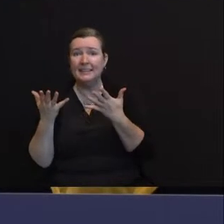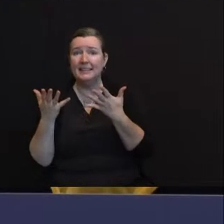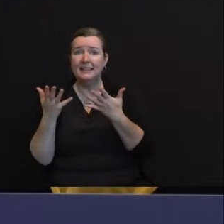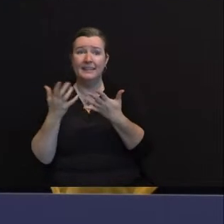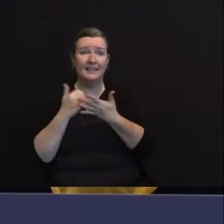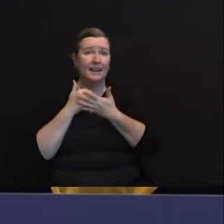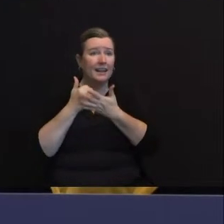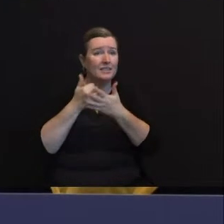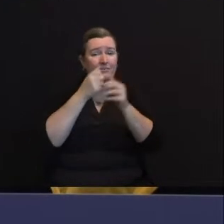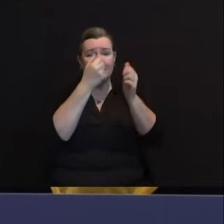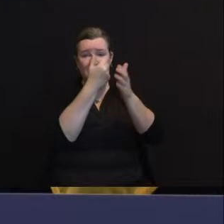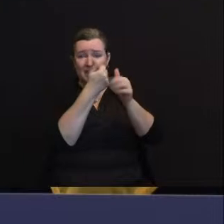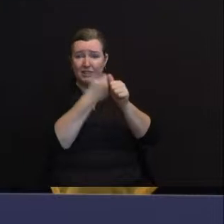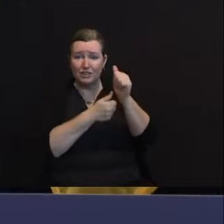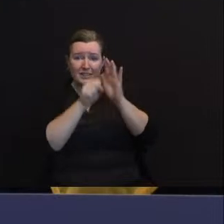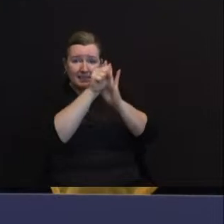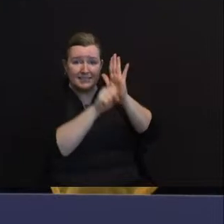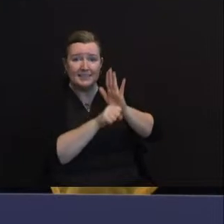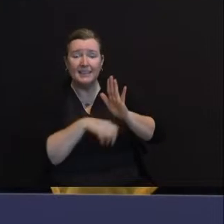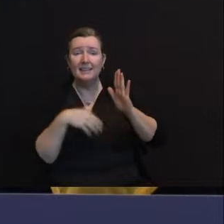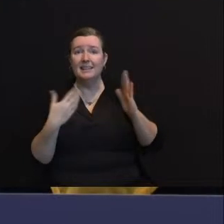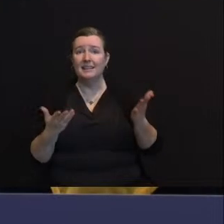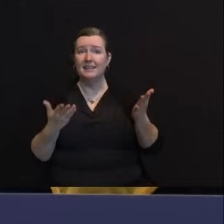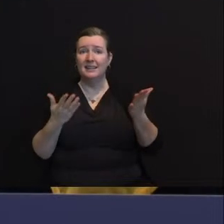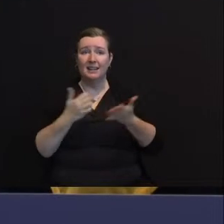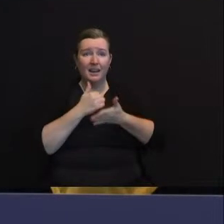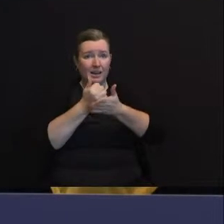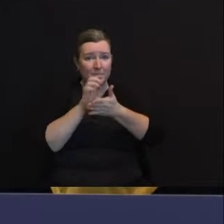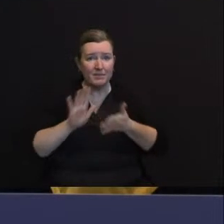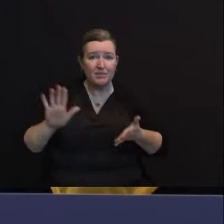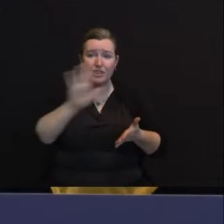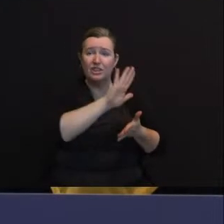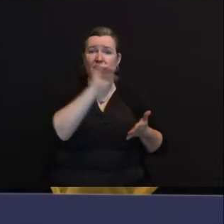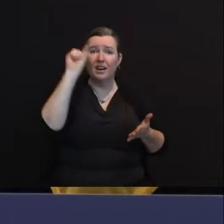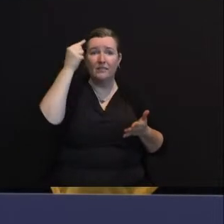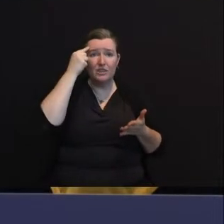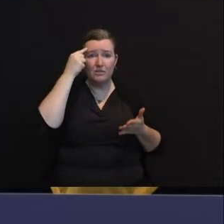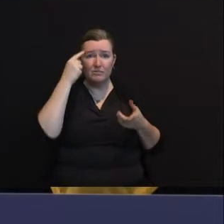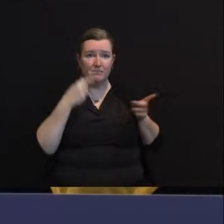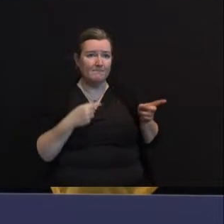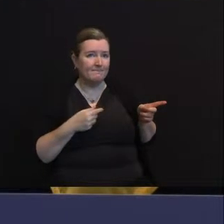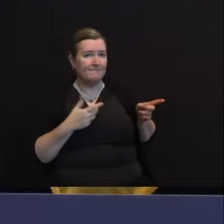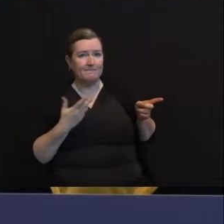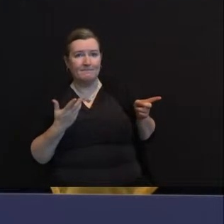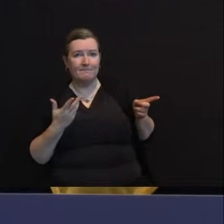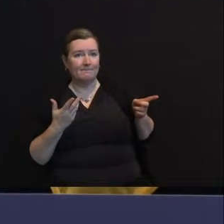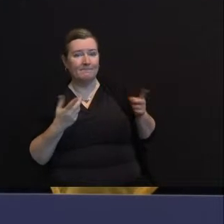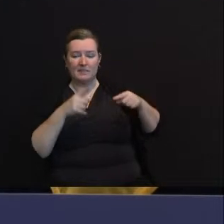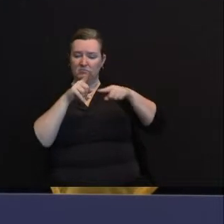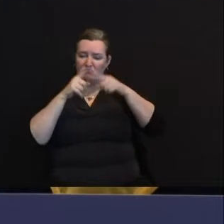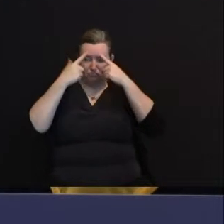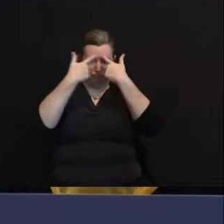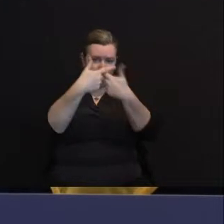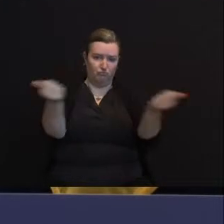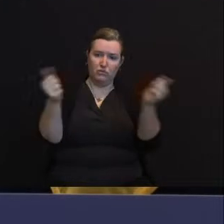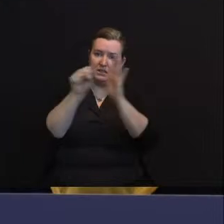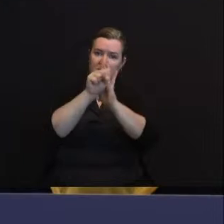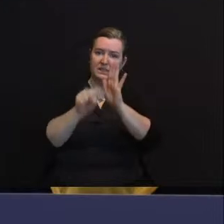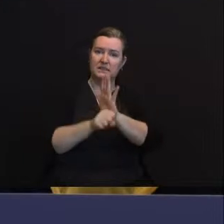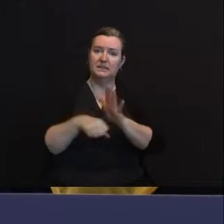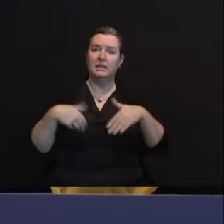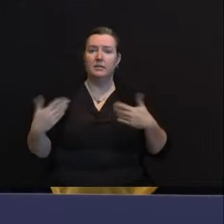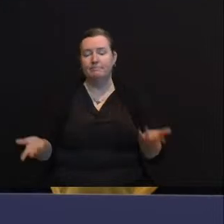objectives, which ends up being kind of a patchwork quilt. That the Defense Production Act getting mobilized early